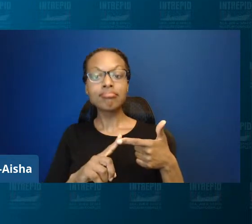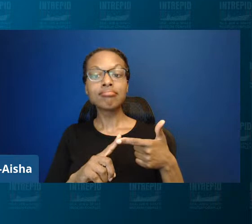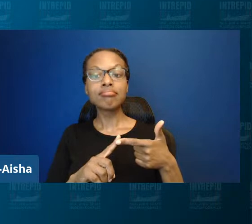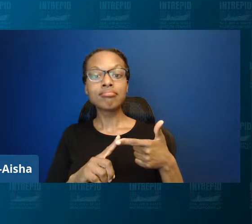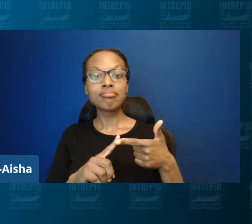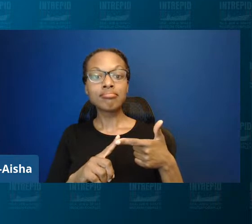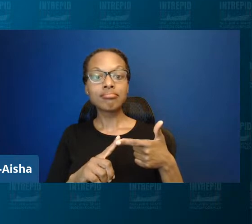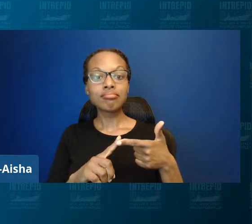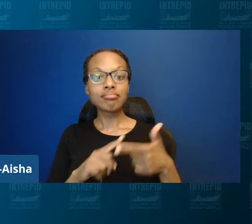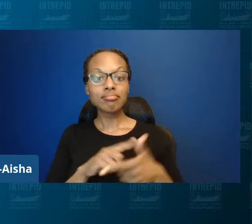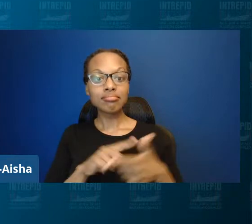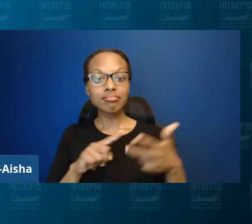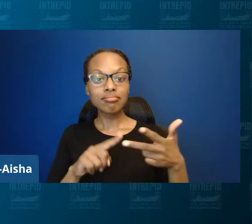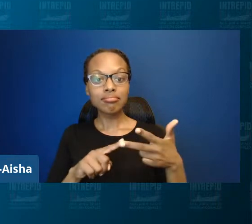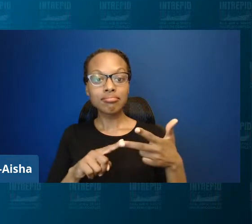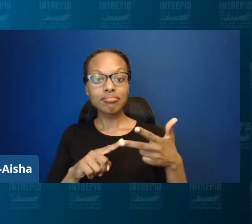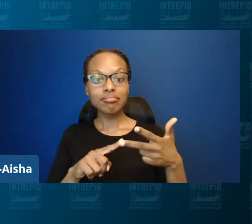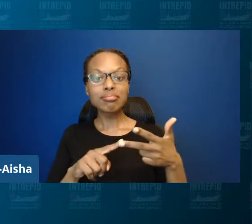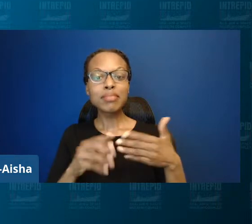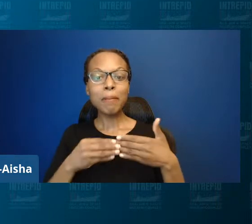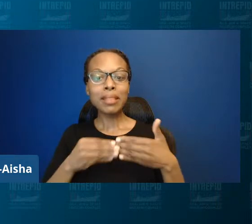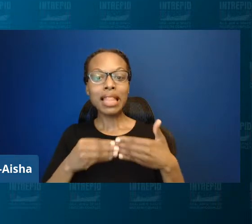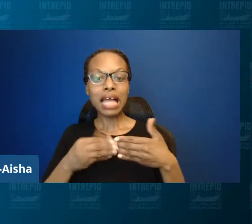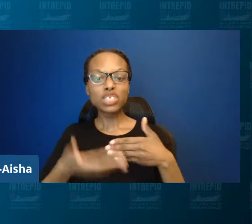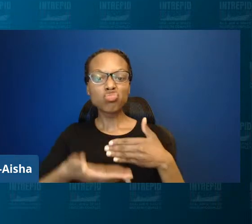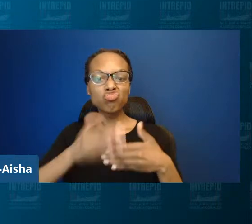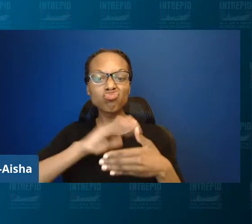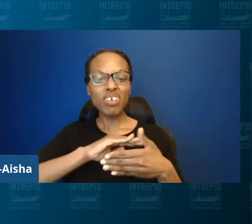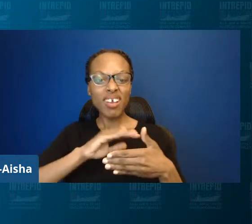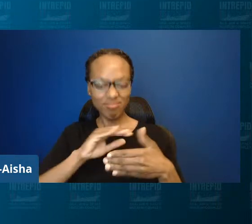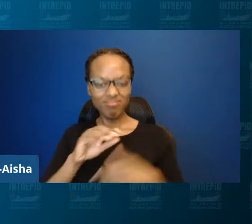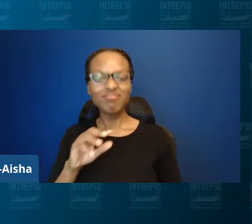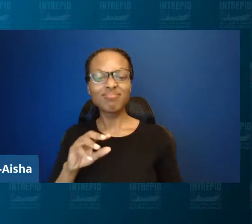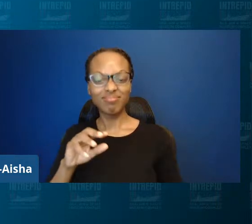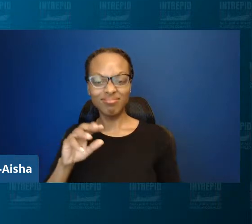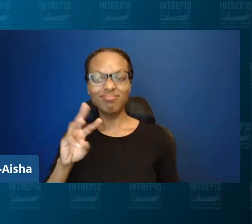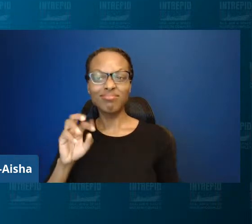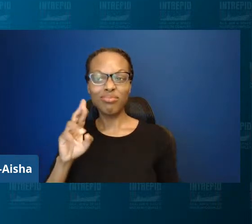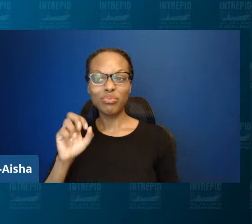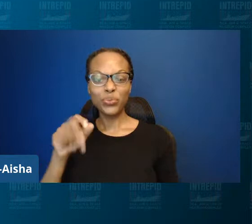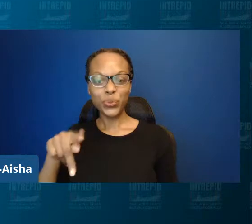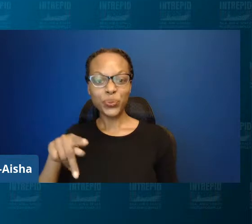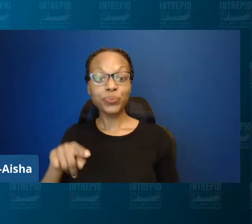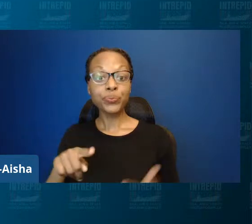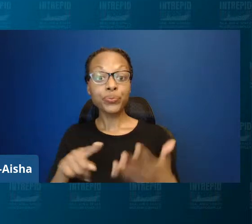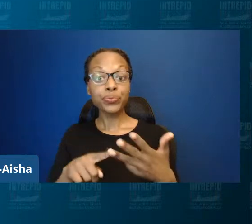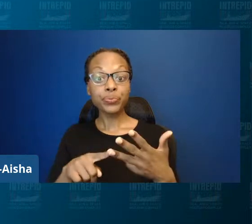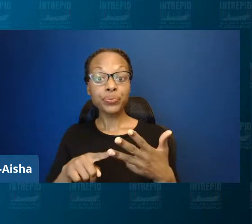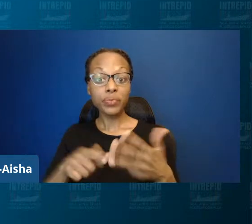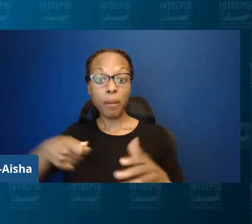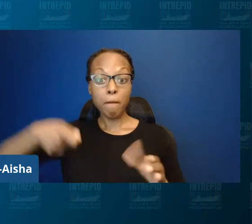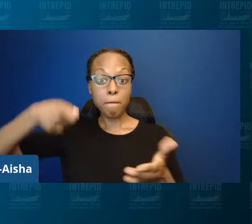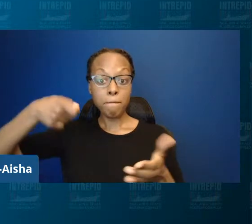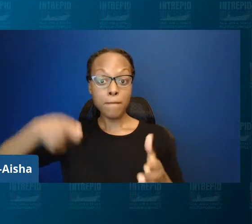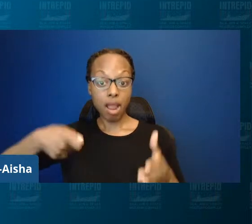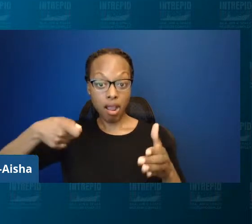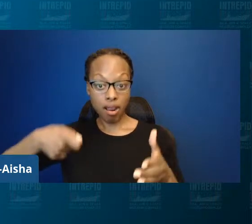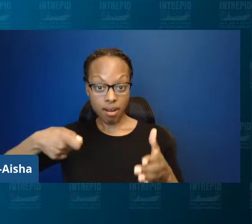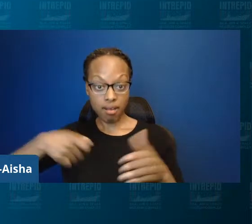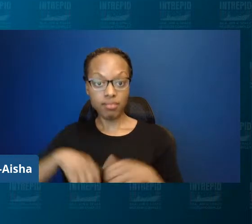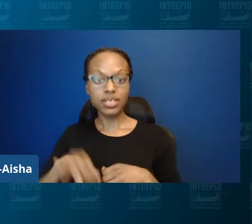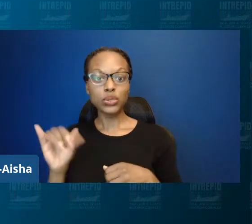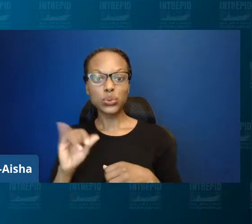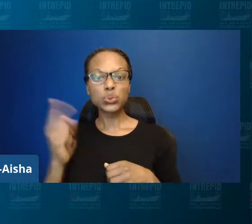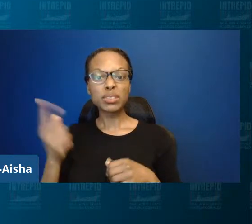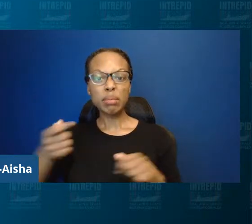okay, some plastic wrap, and then a pot and something to bang